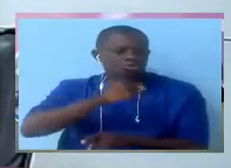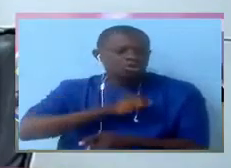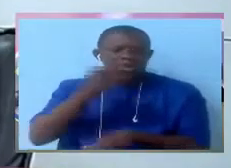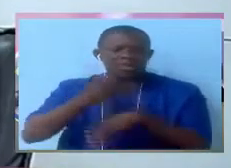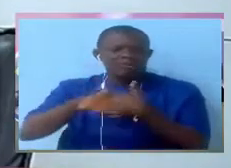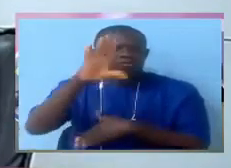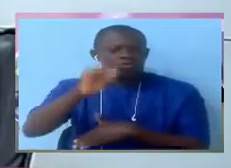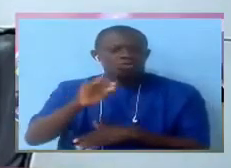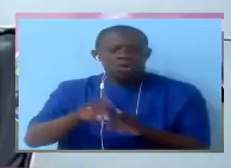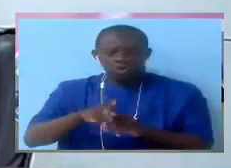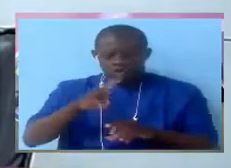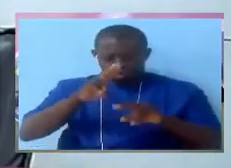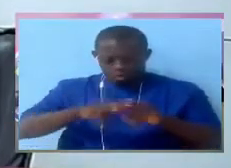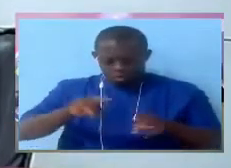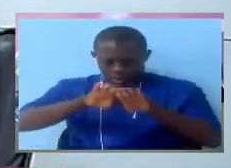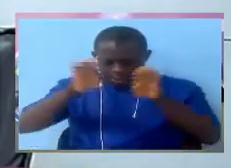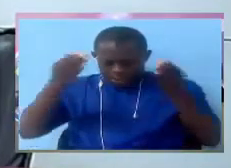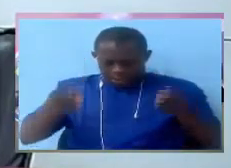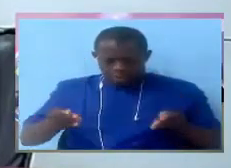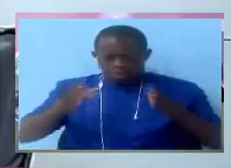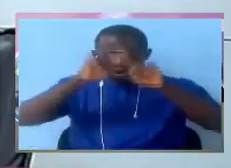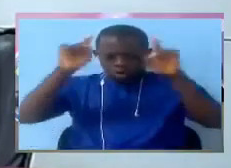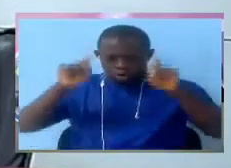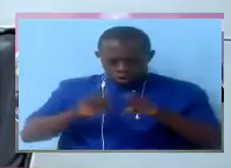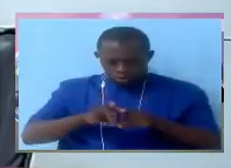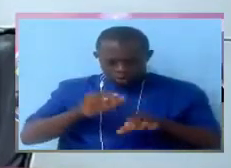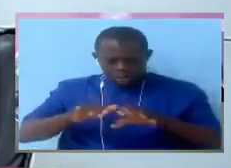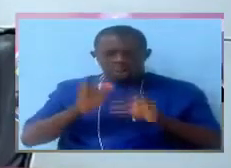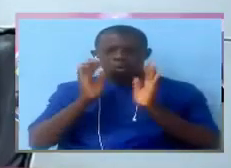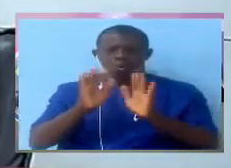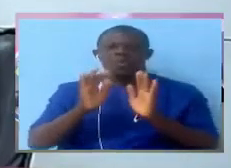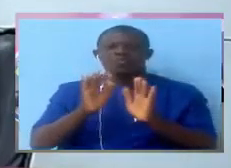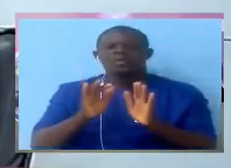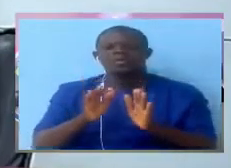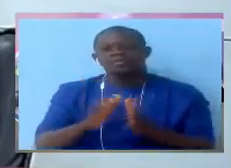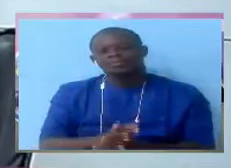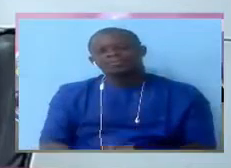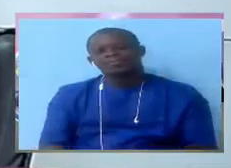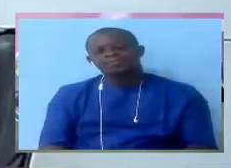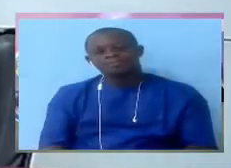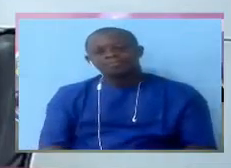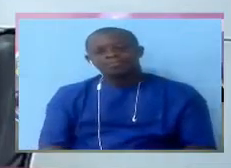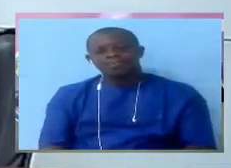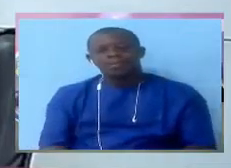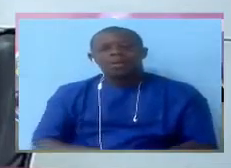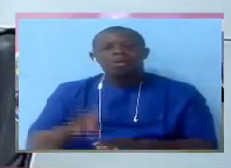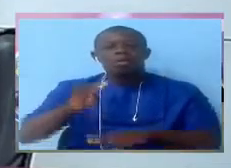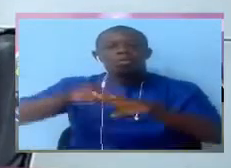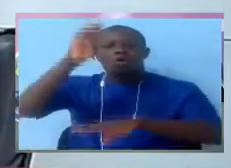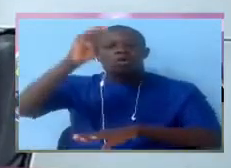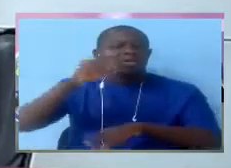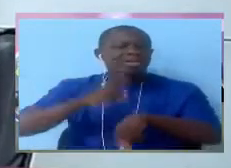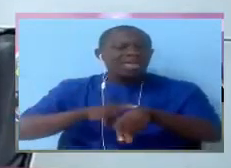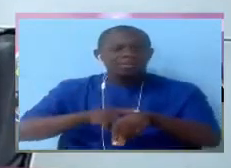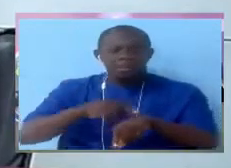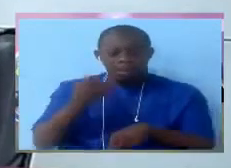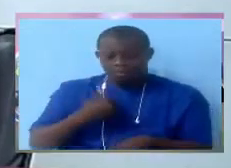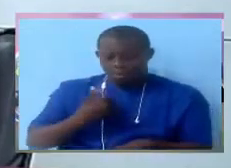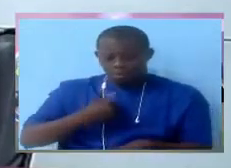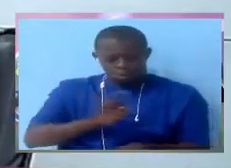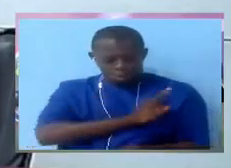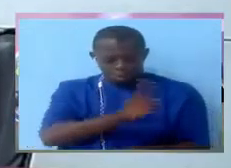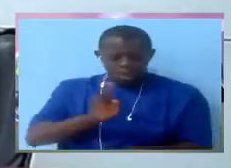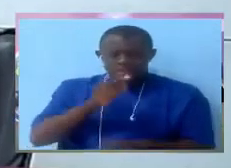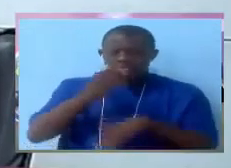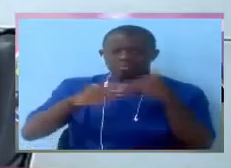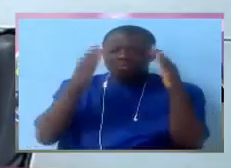sitting on our desk waiting. He usually knows what you have done and who gives him the authority. So after most of the times I don't have luy house. After he does what he